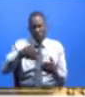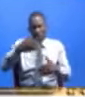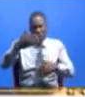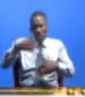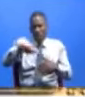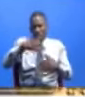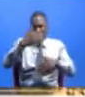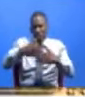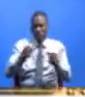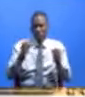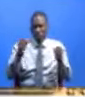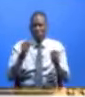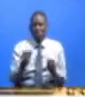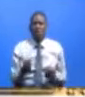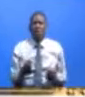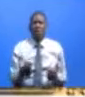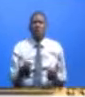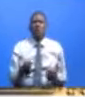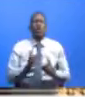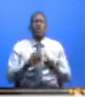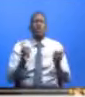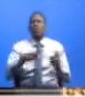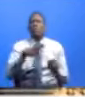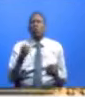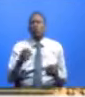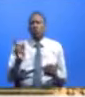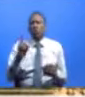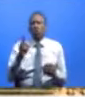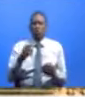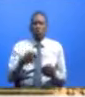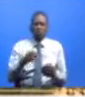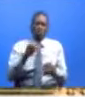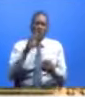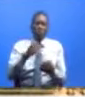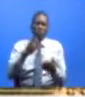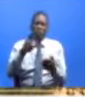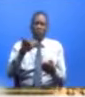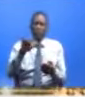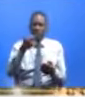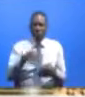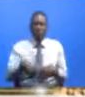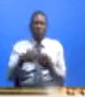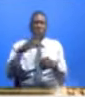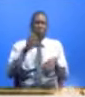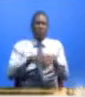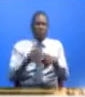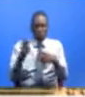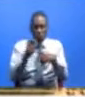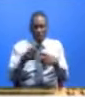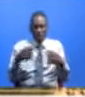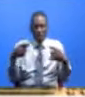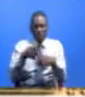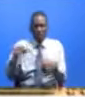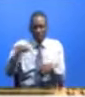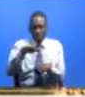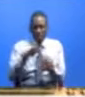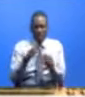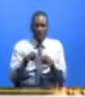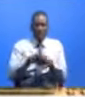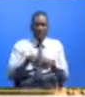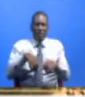champions. All the time to Nairobi to seek for visas, we want to reduce that and give them more time to train in their respective areas as